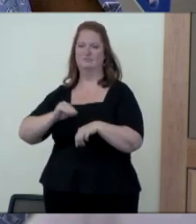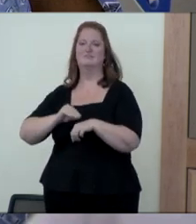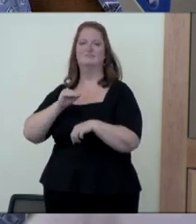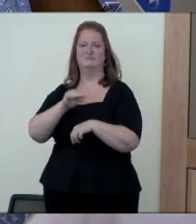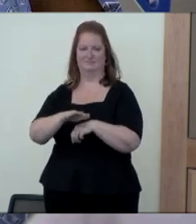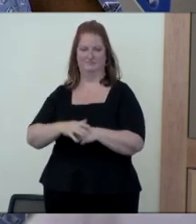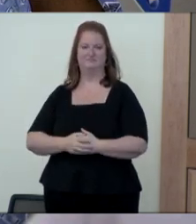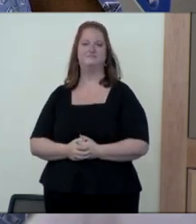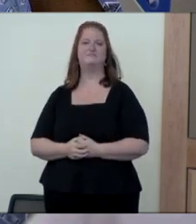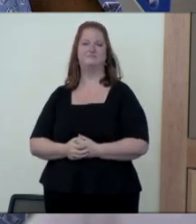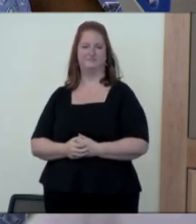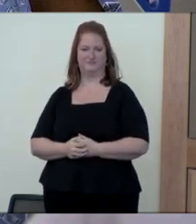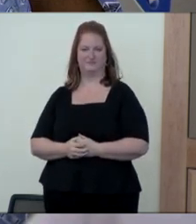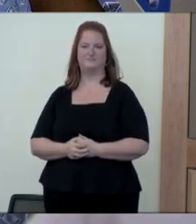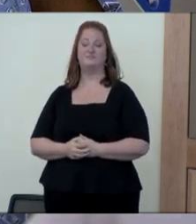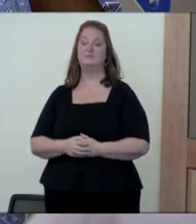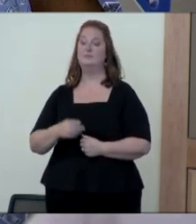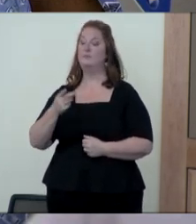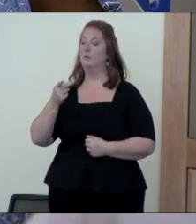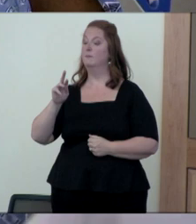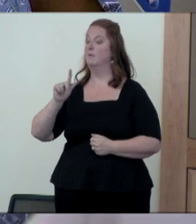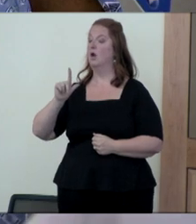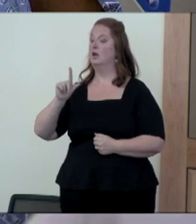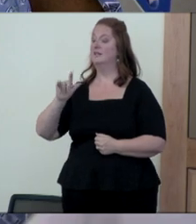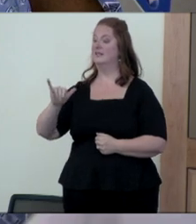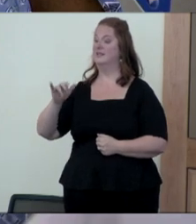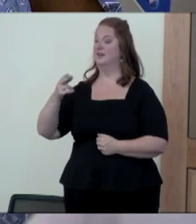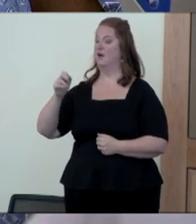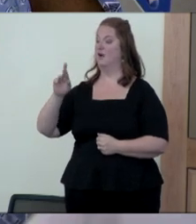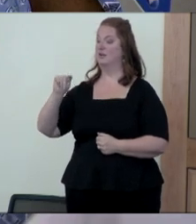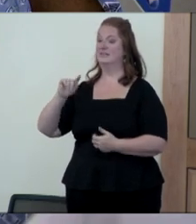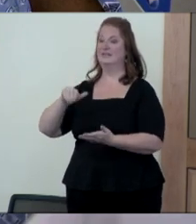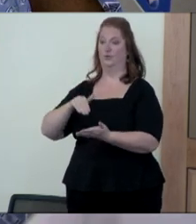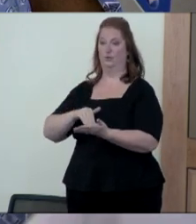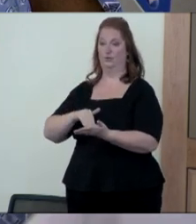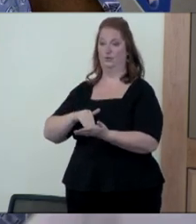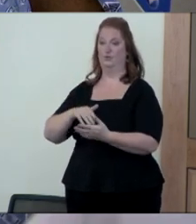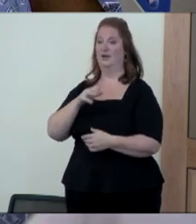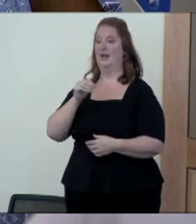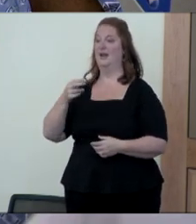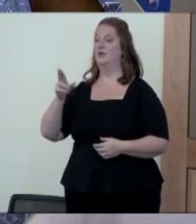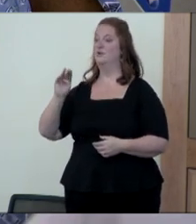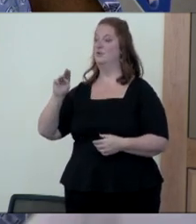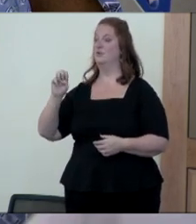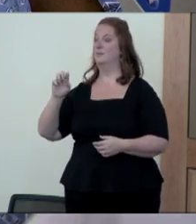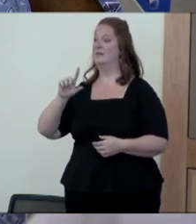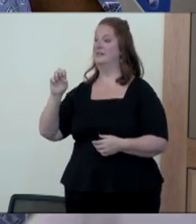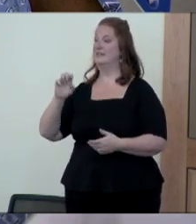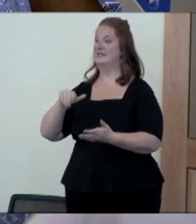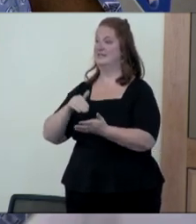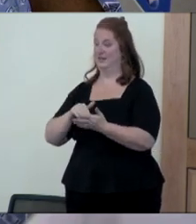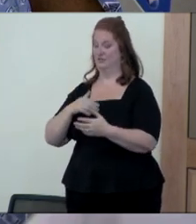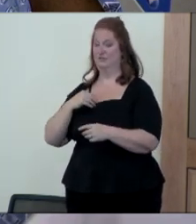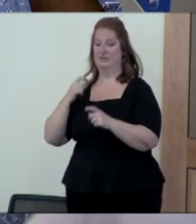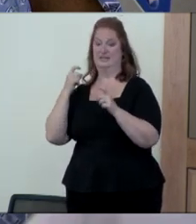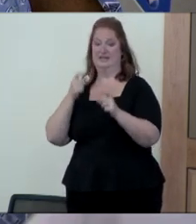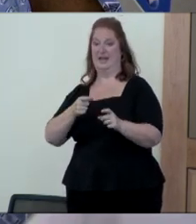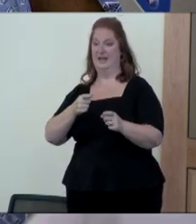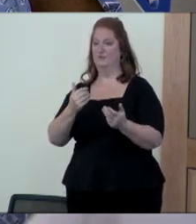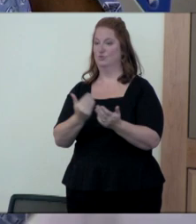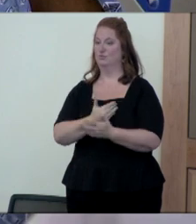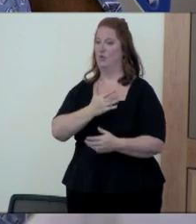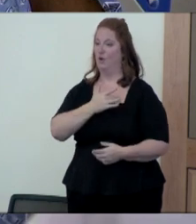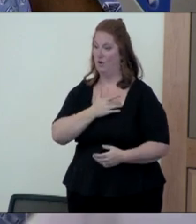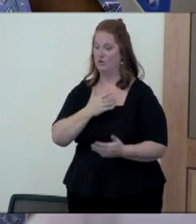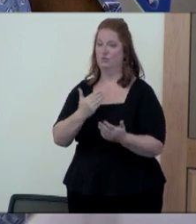few months ago, our team from Pauley Heart Center and Hume Lee Center gave Mr. D his new heart and his new